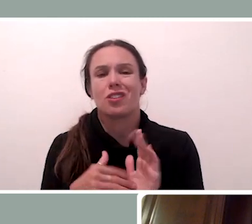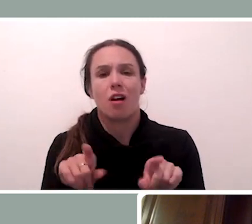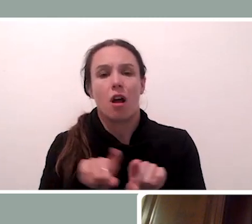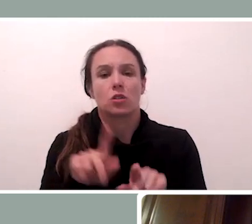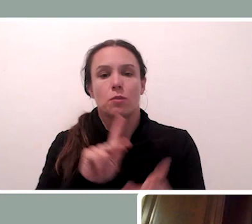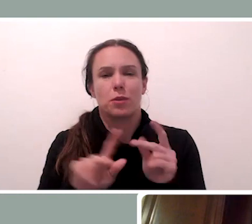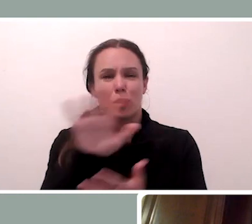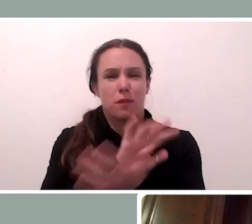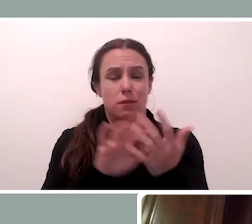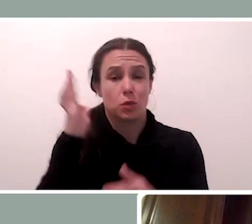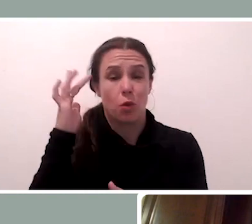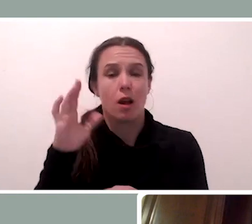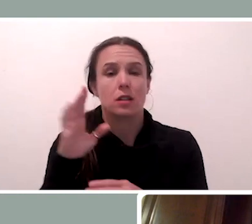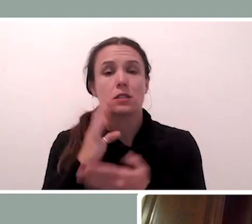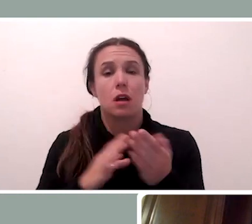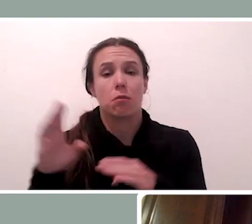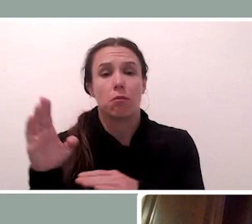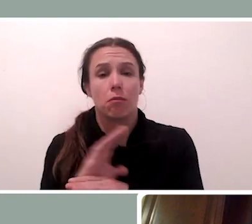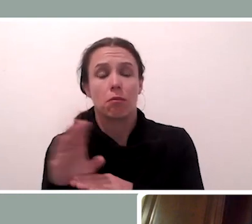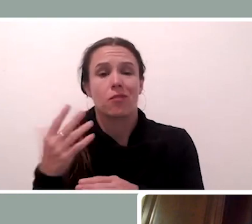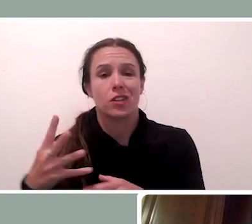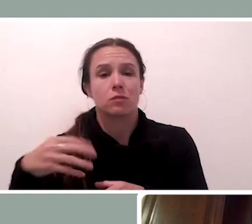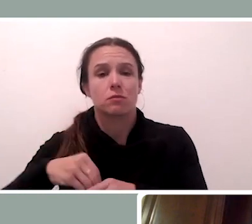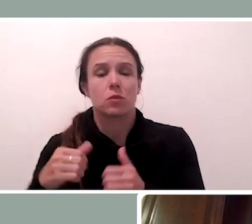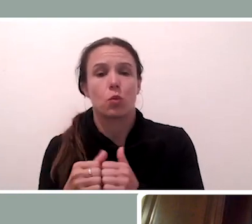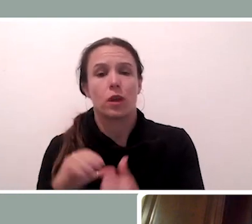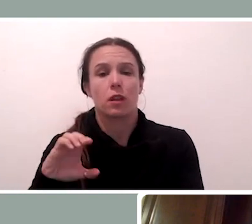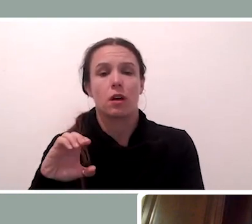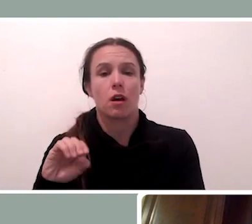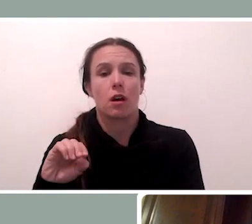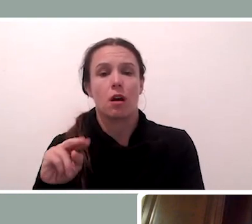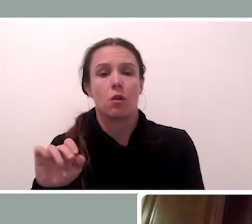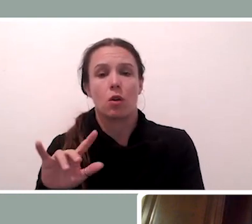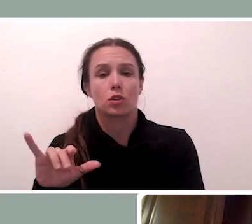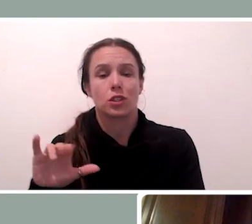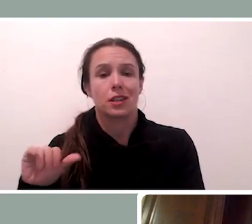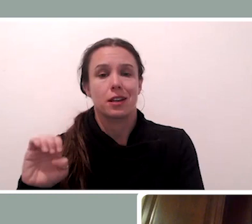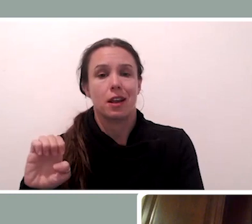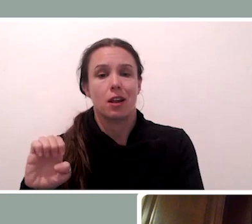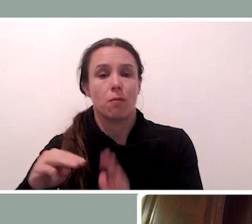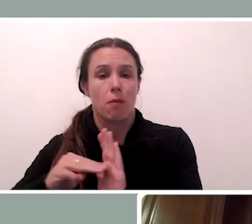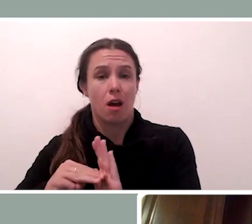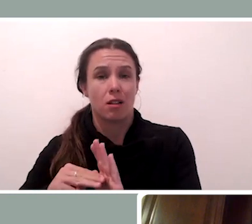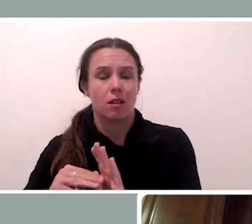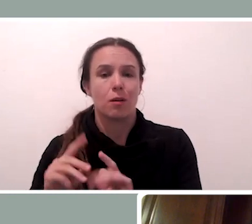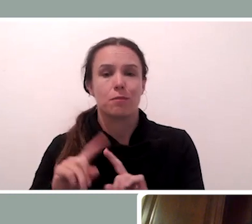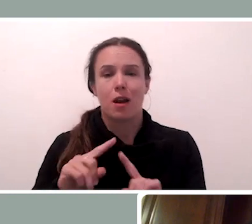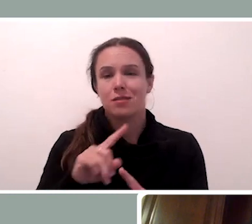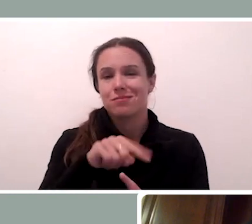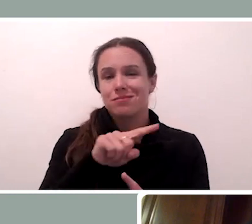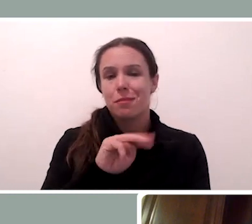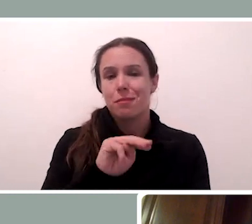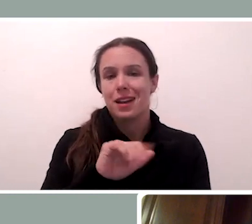some practices have participated in the oncology care model, and Medicare actually classified them as chemotherapy for 5